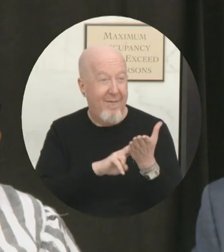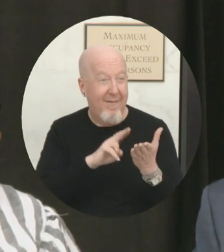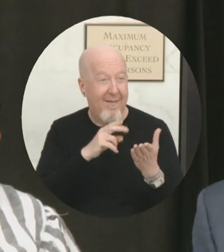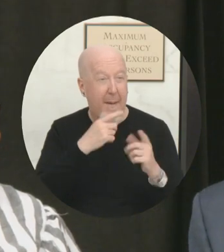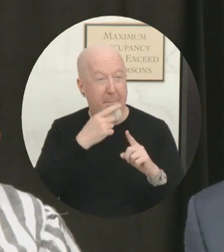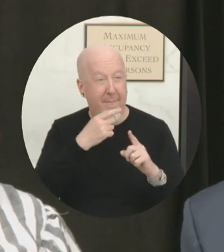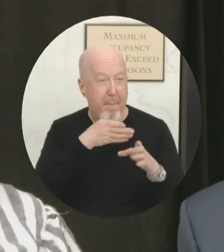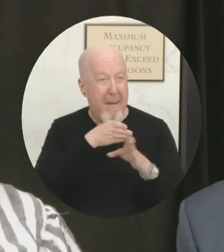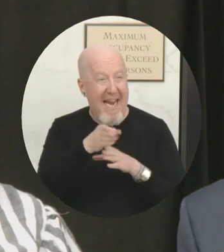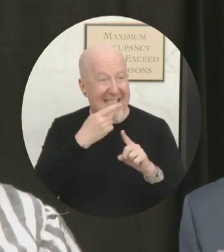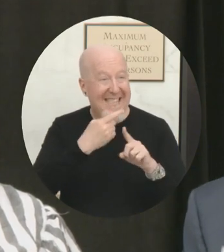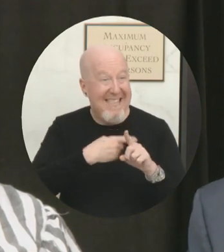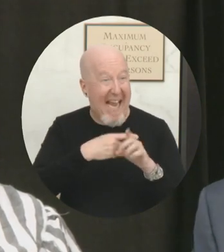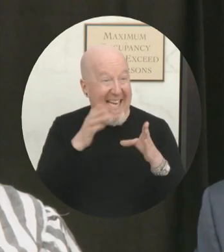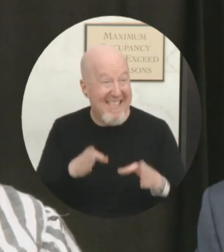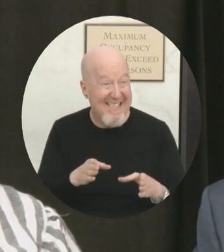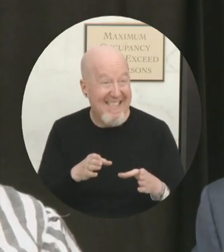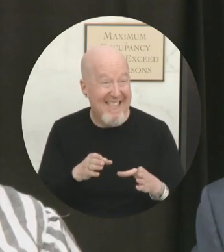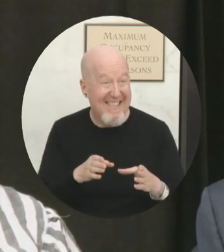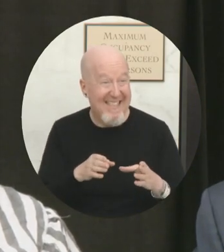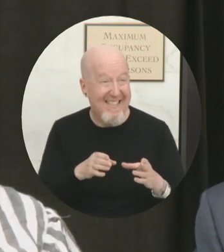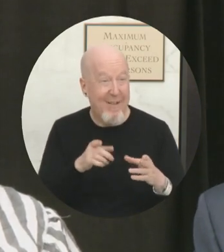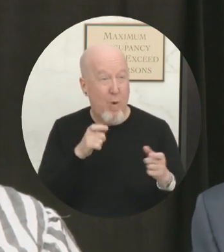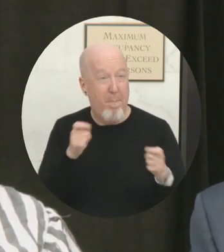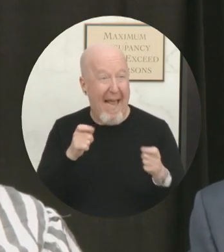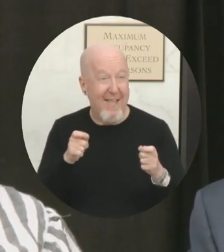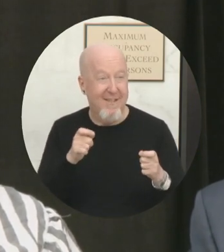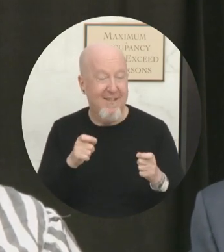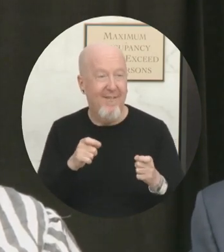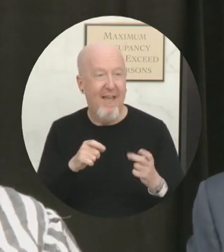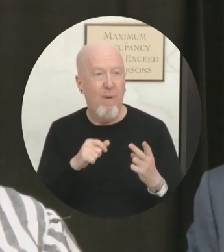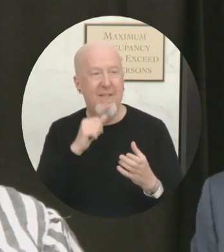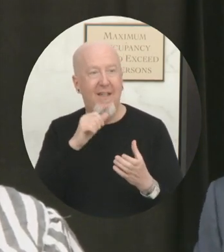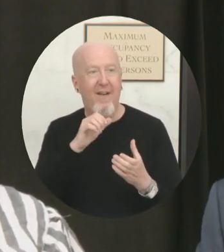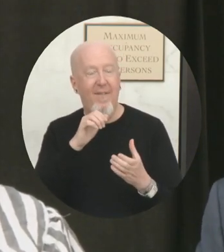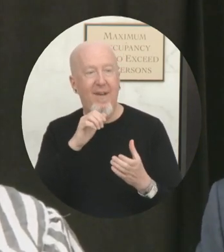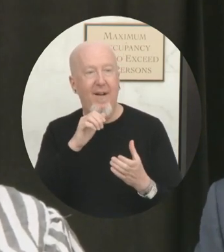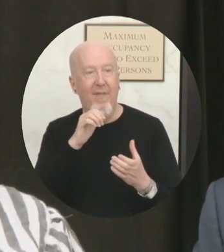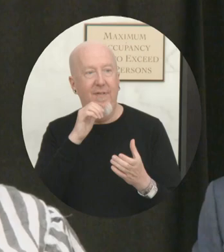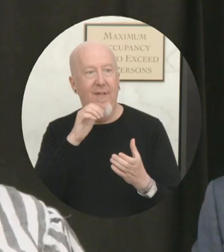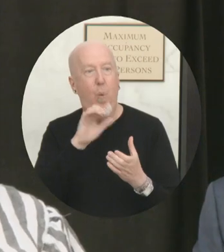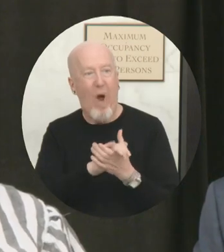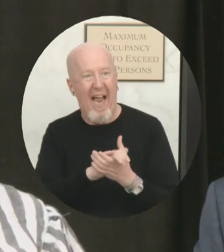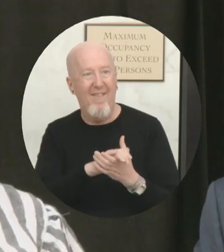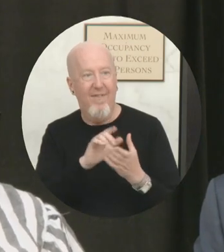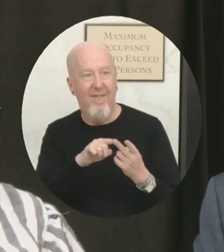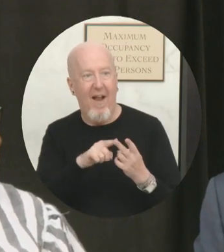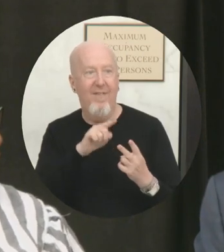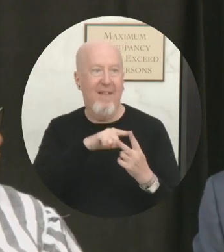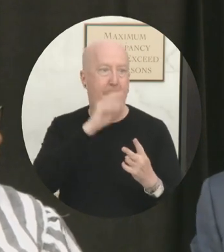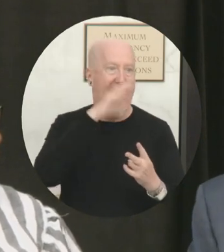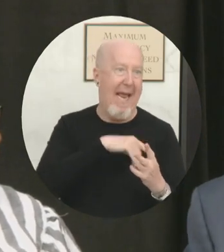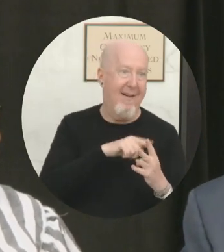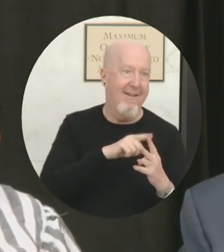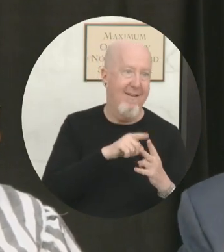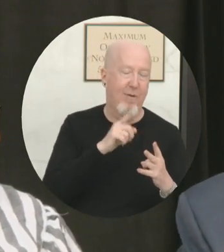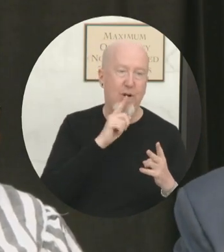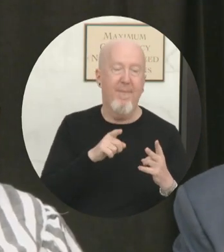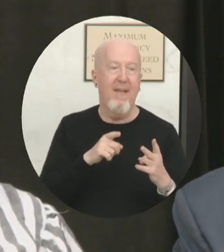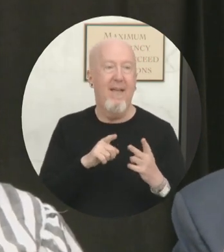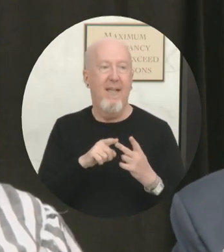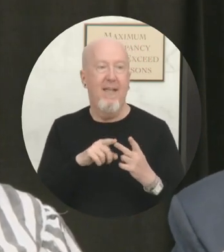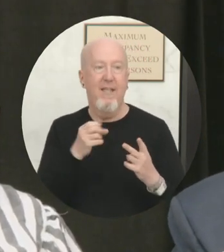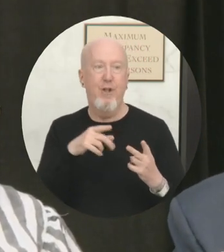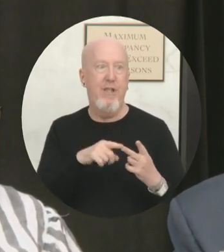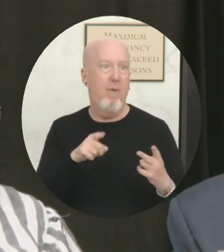tenants or whatever. Managers of the ghost ship. And obviously she was a mess. And, you know, I'm like, I'm not sure